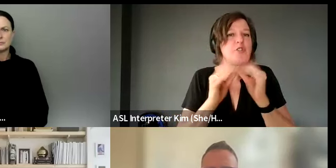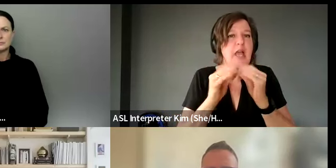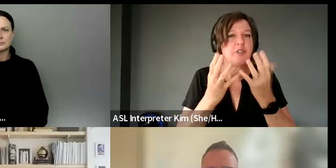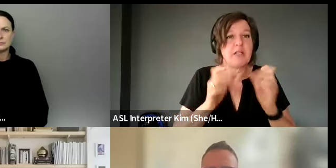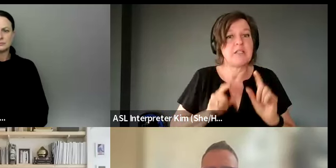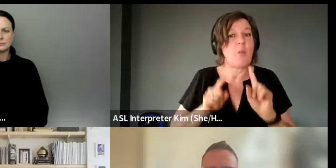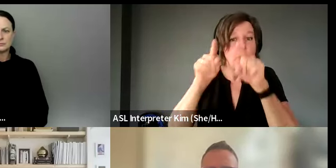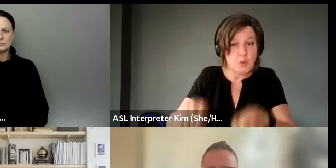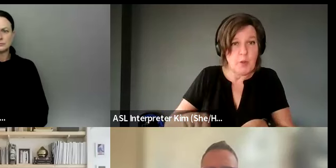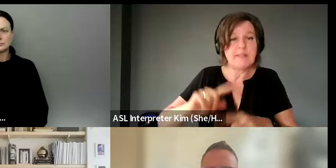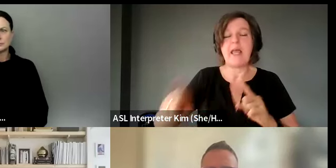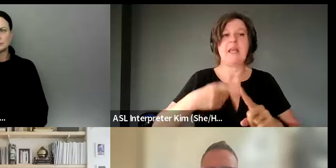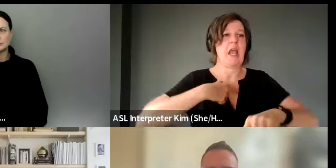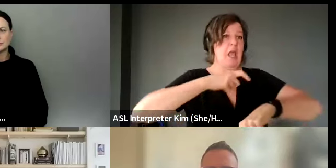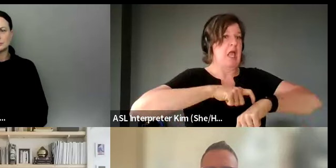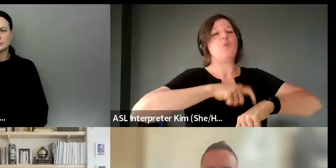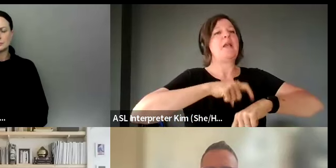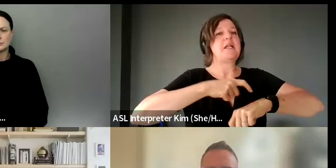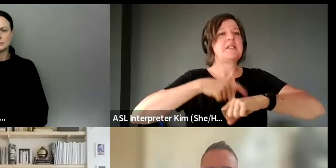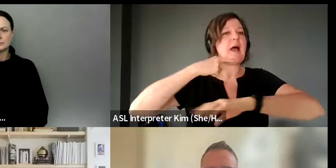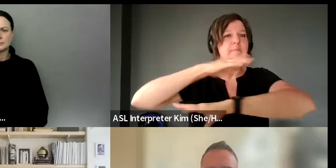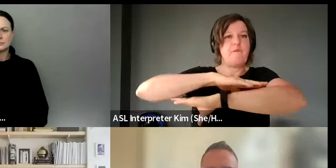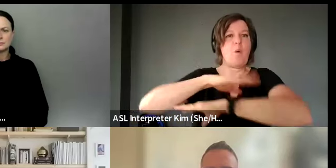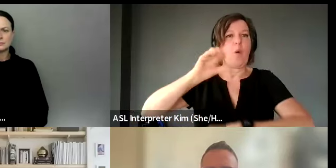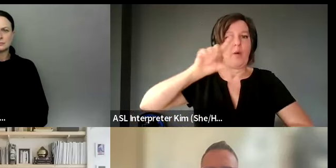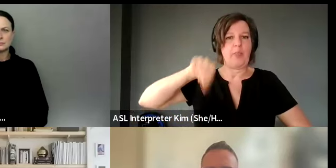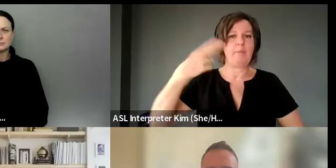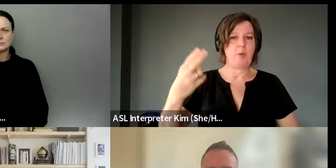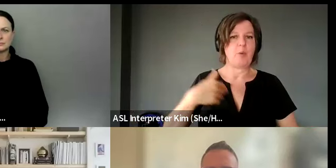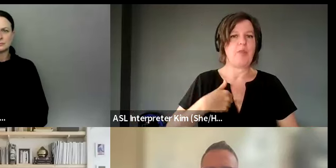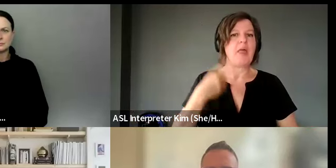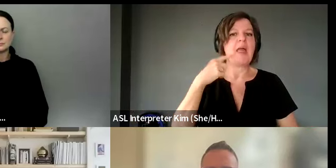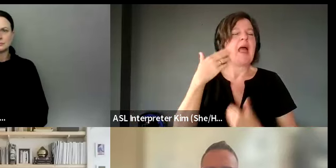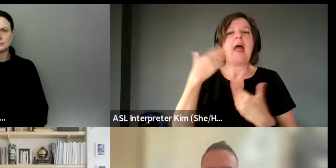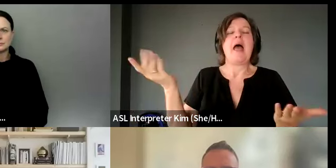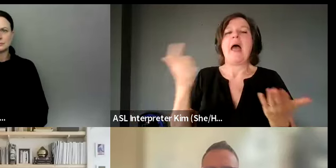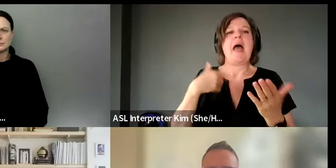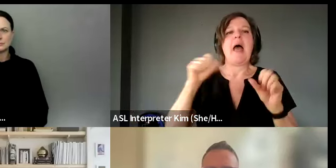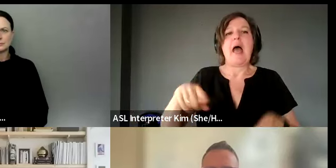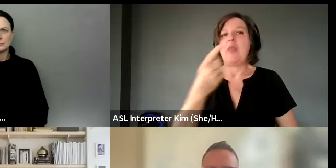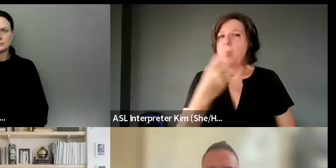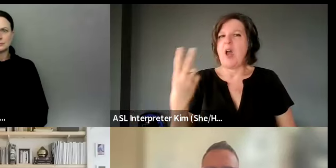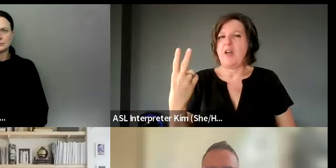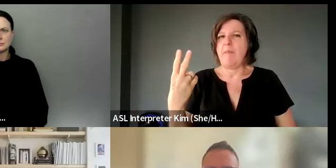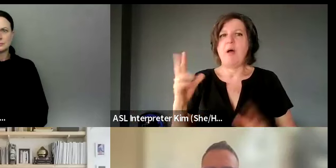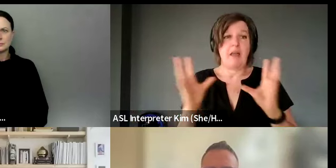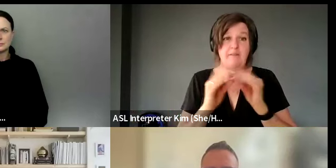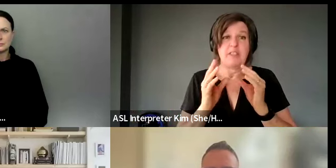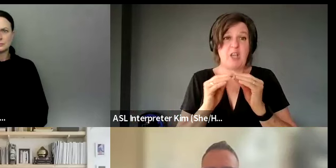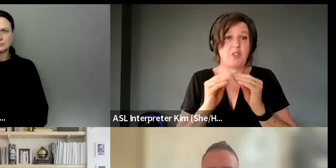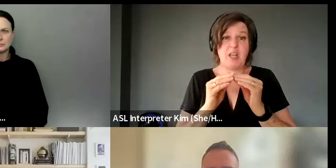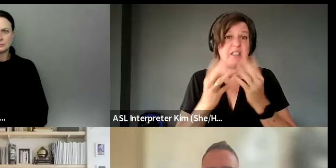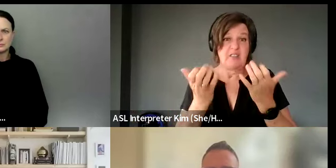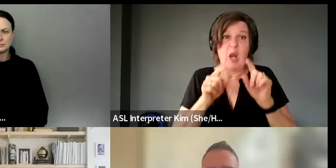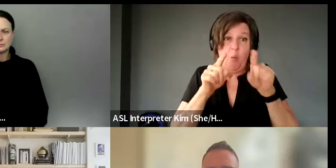my time slot for the booth. I think I did not do a good job there. Like one or two sessions I wanted to attend clashed head on with my time